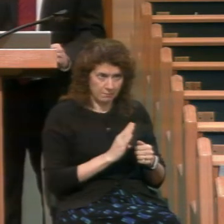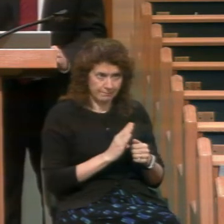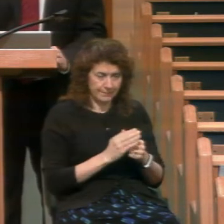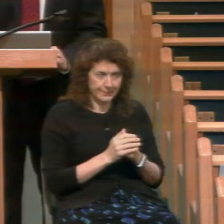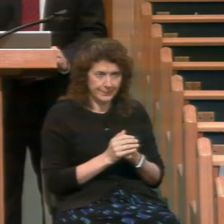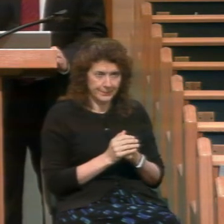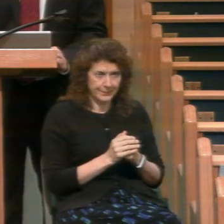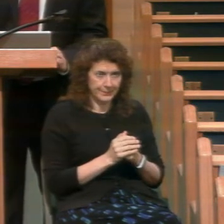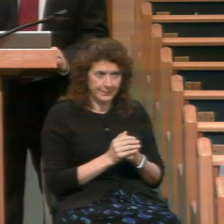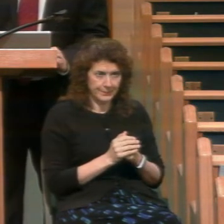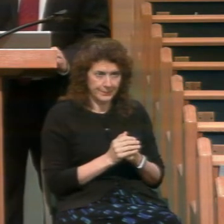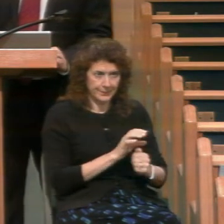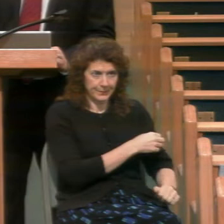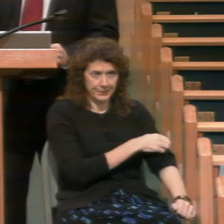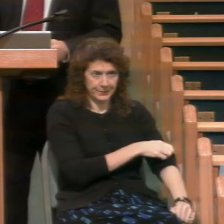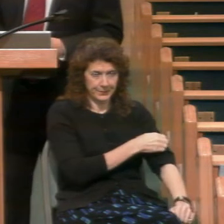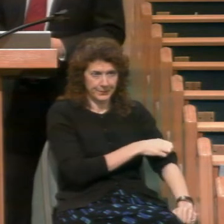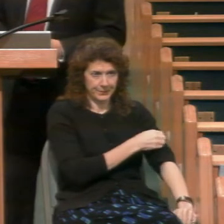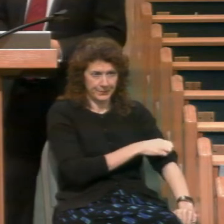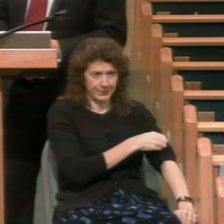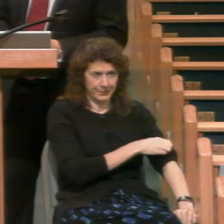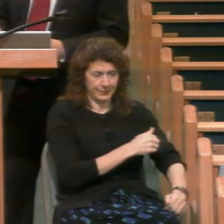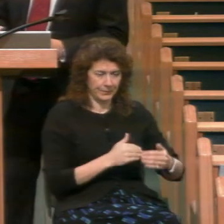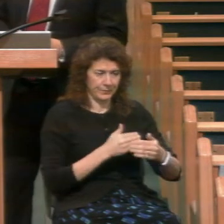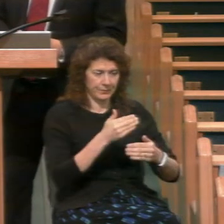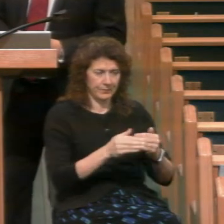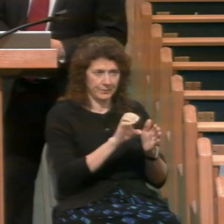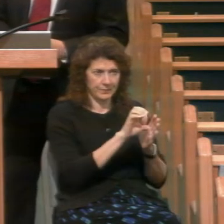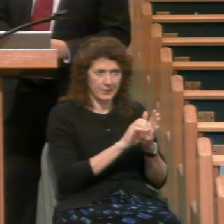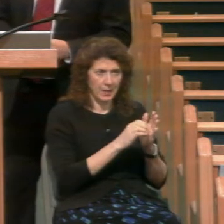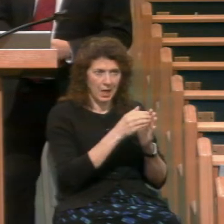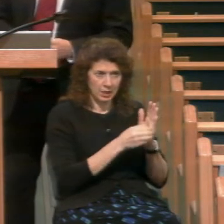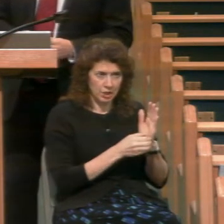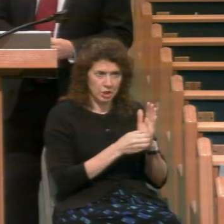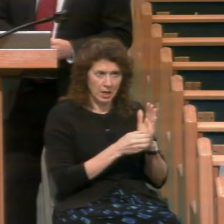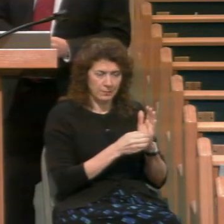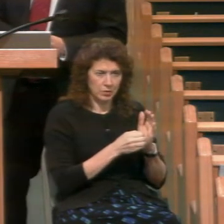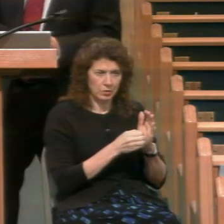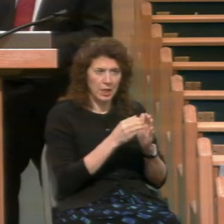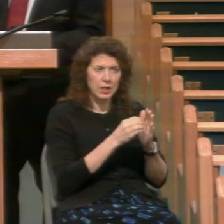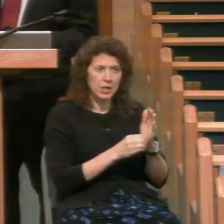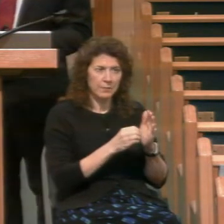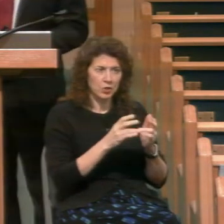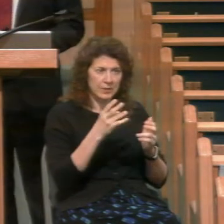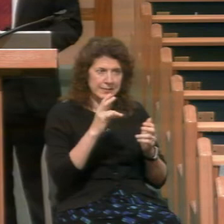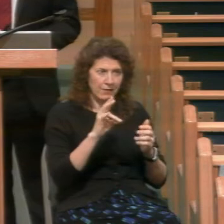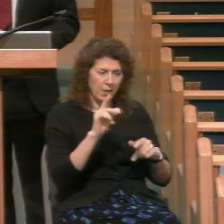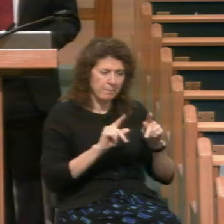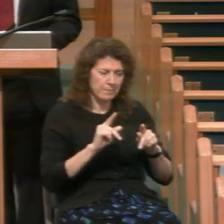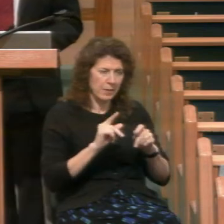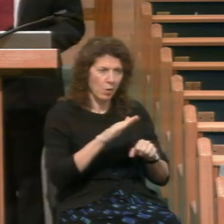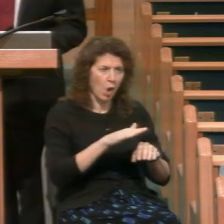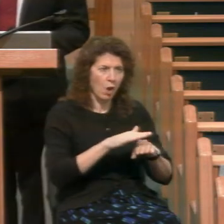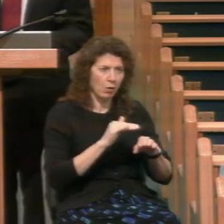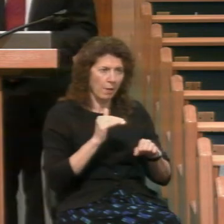the next chapter 7, and my people who are called by my name humble themselves